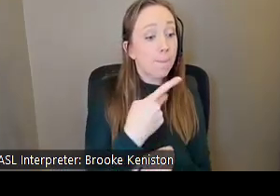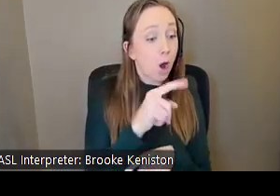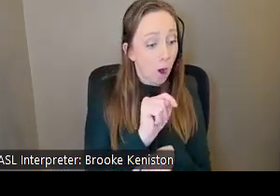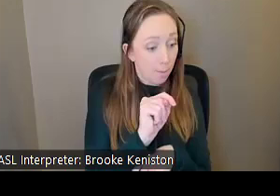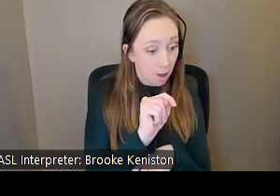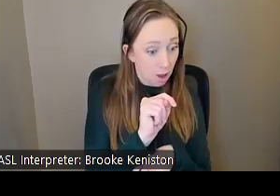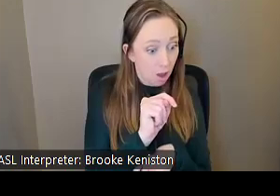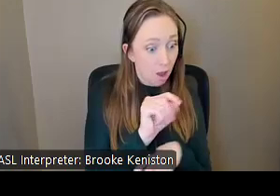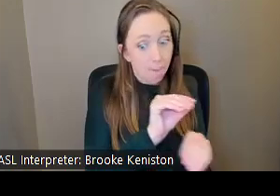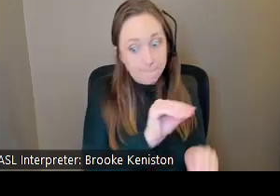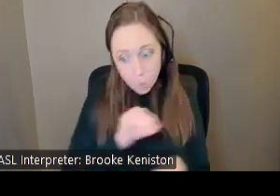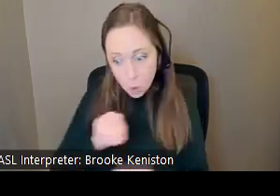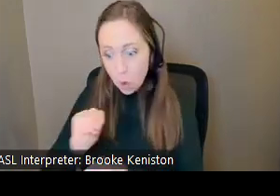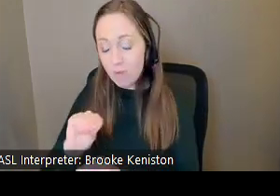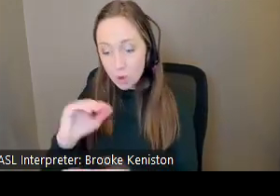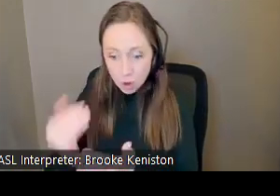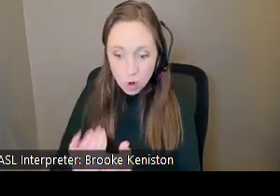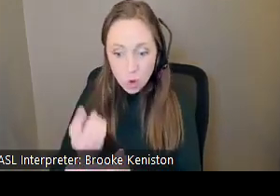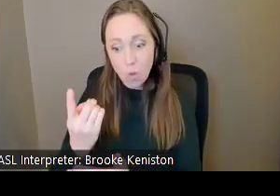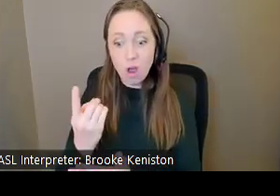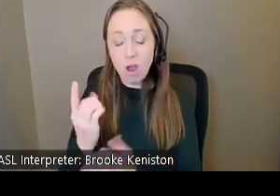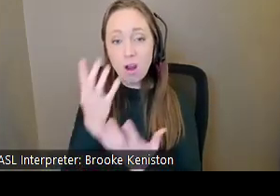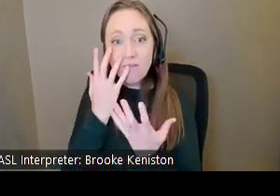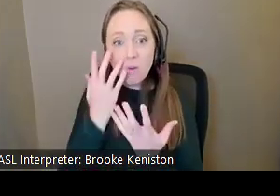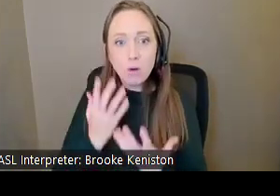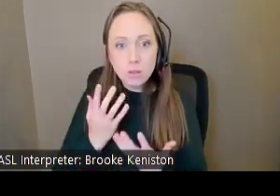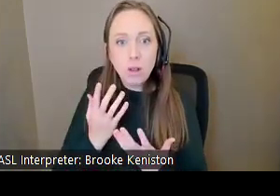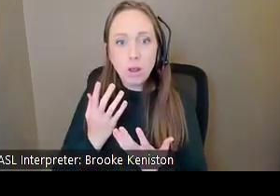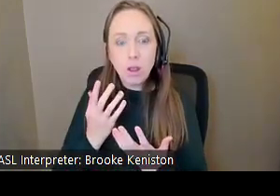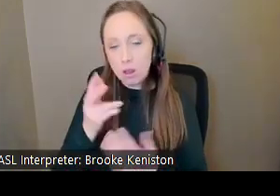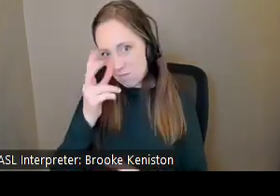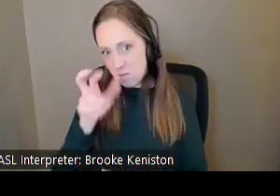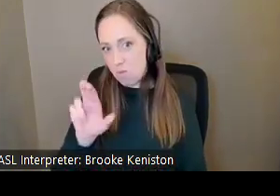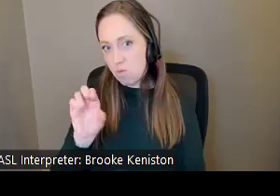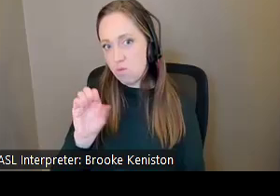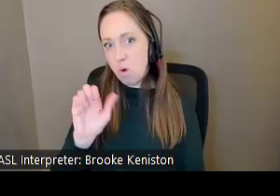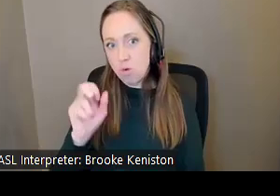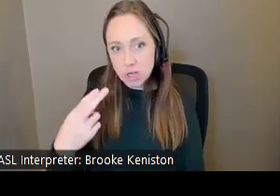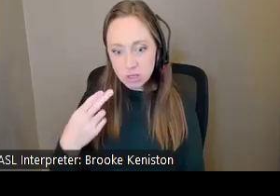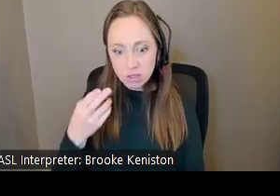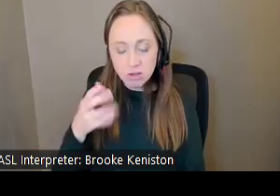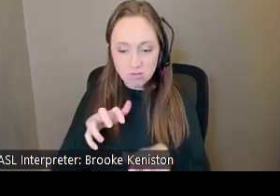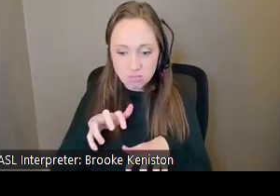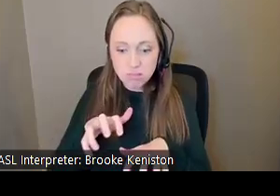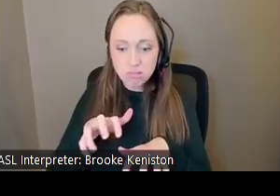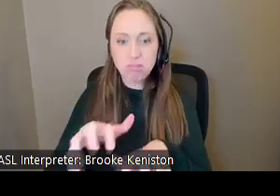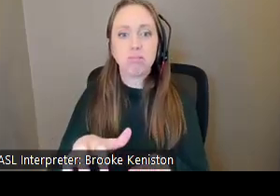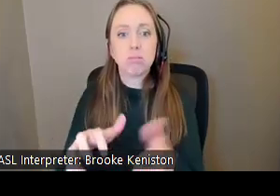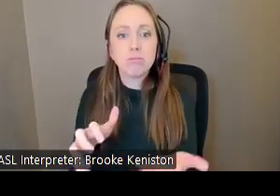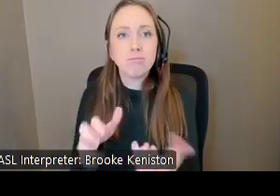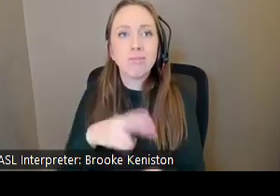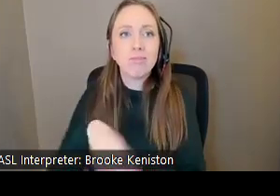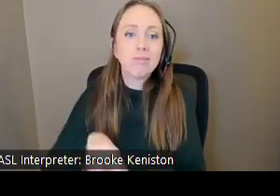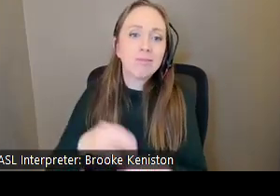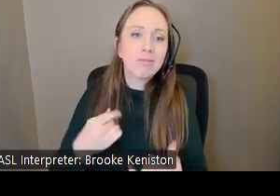she's been not compliant for the past 2 weeks, right? And so that really changes how we then think about